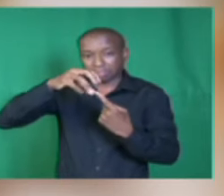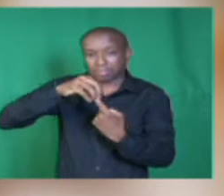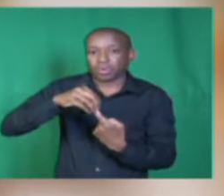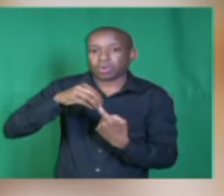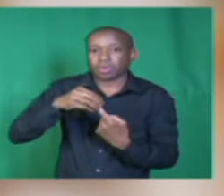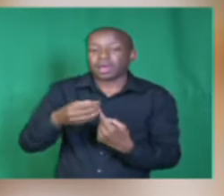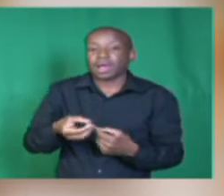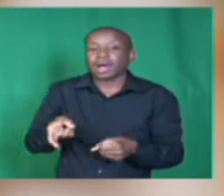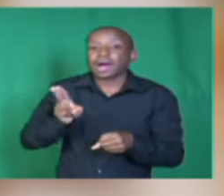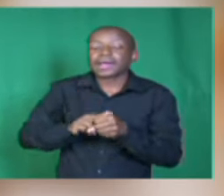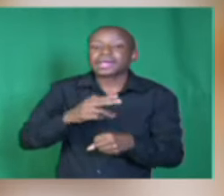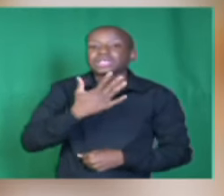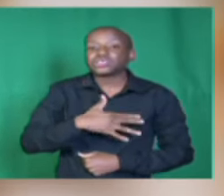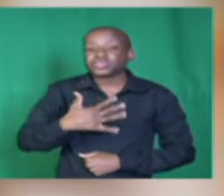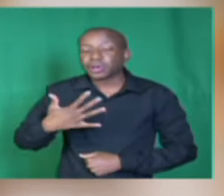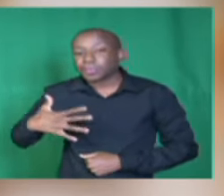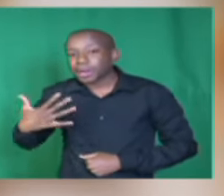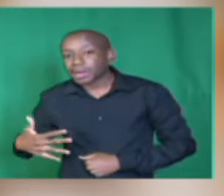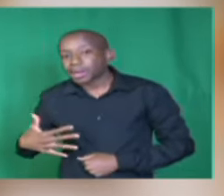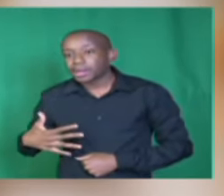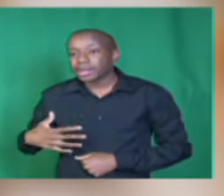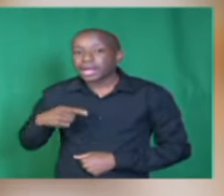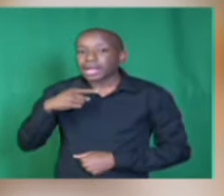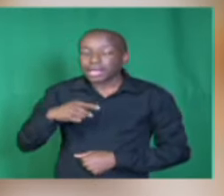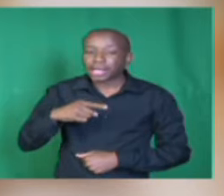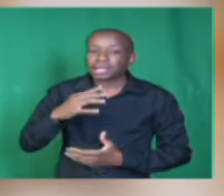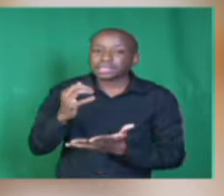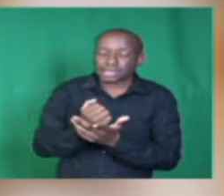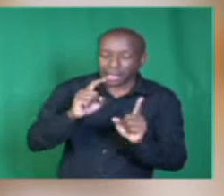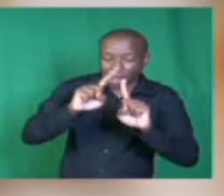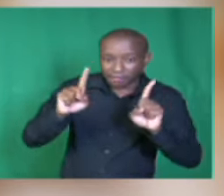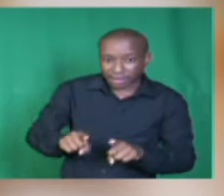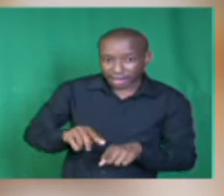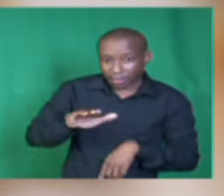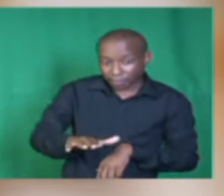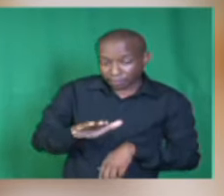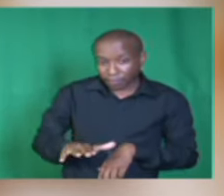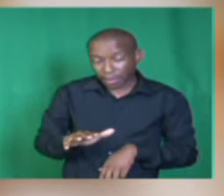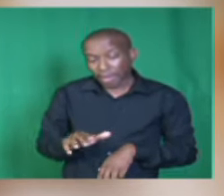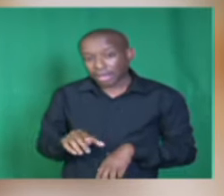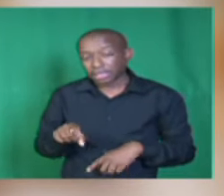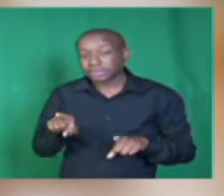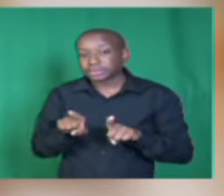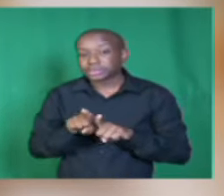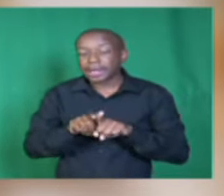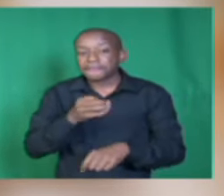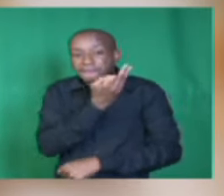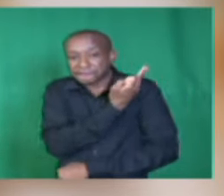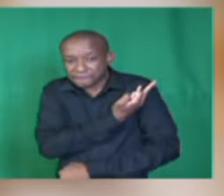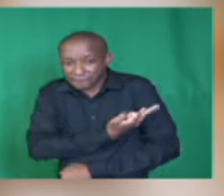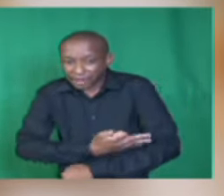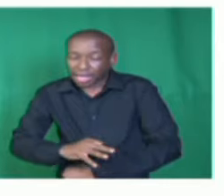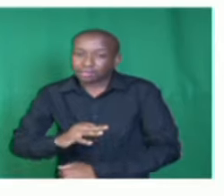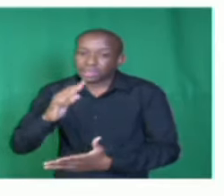Okay, Germany colonized German East Africa, Southwest Germany. France